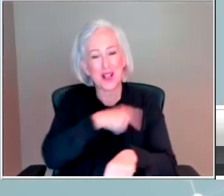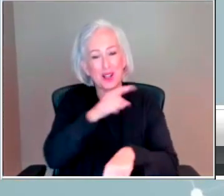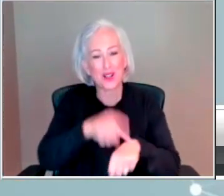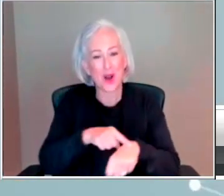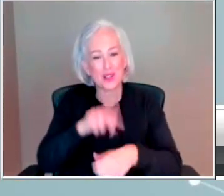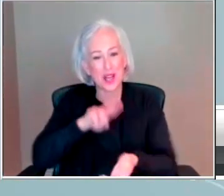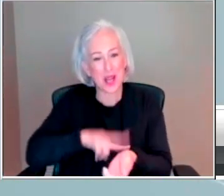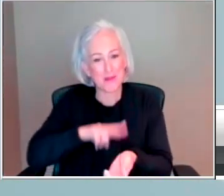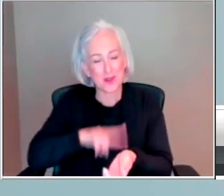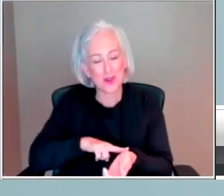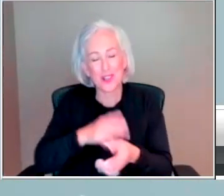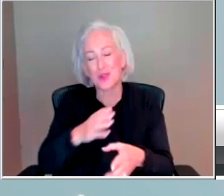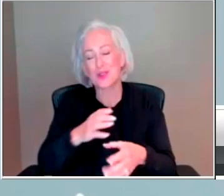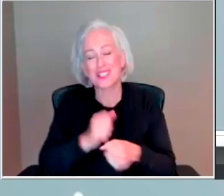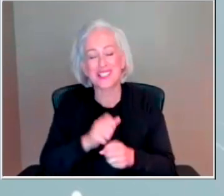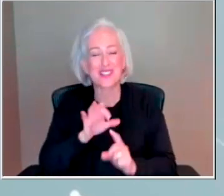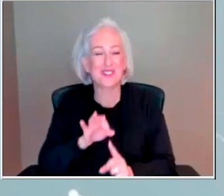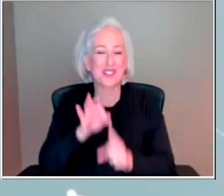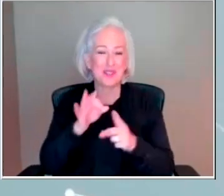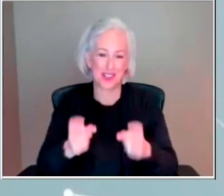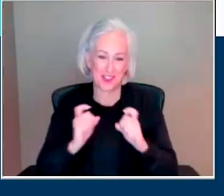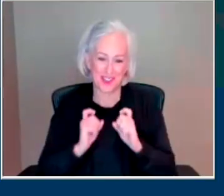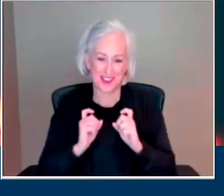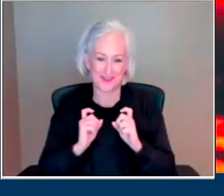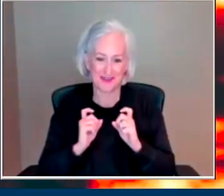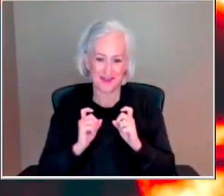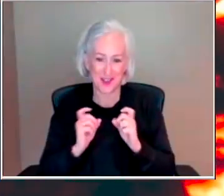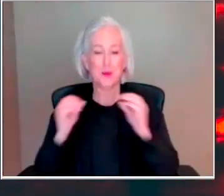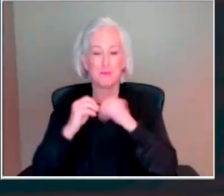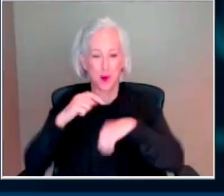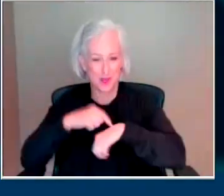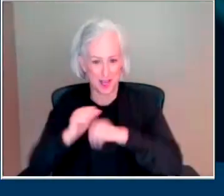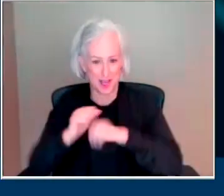special gift, more time with her family.